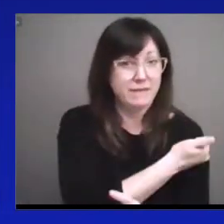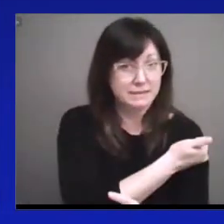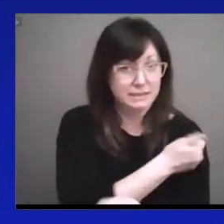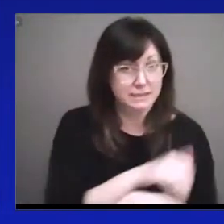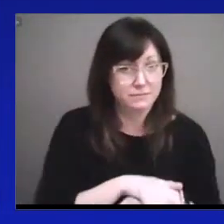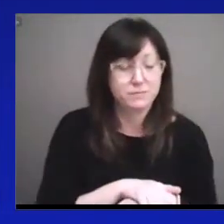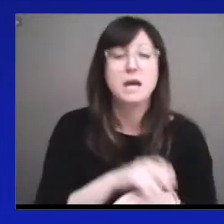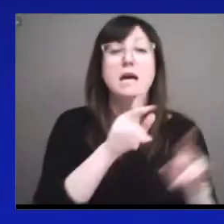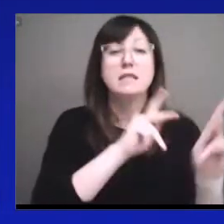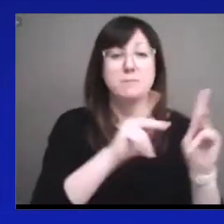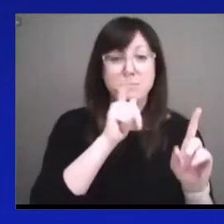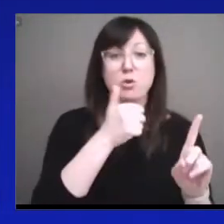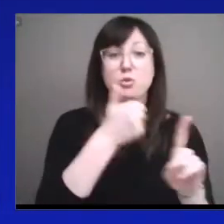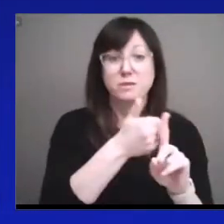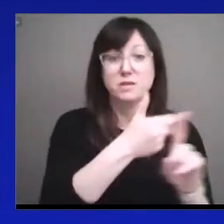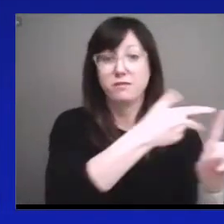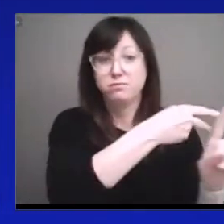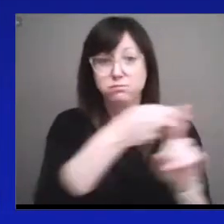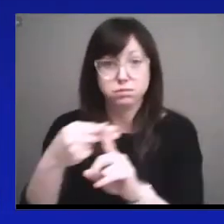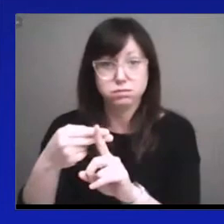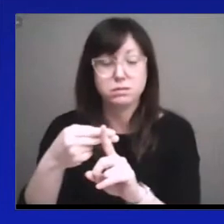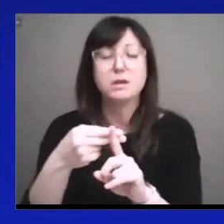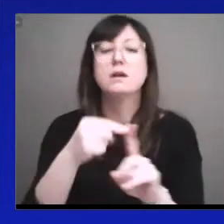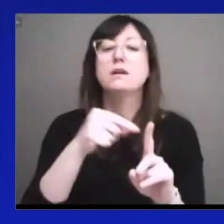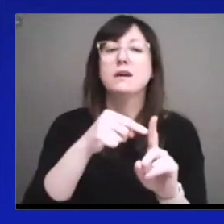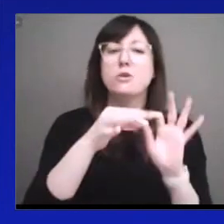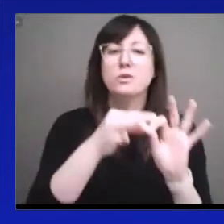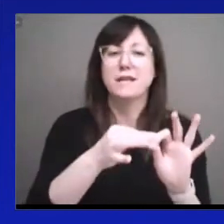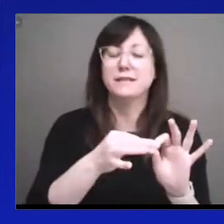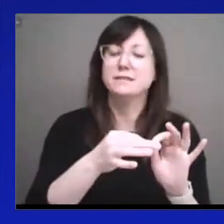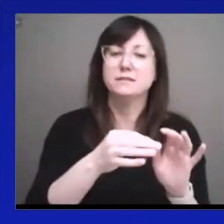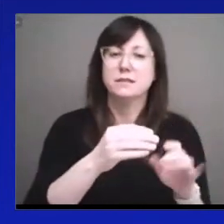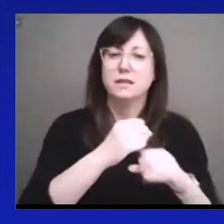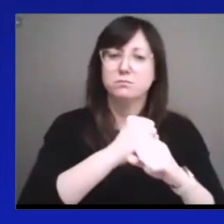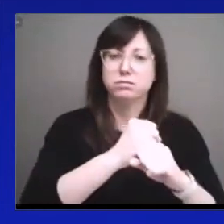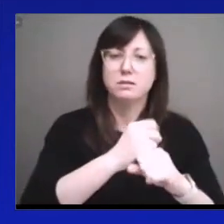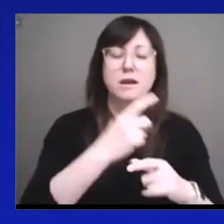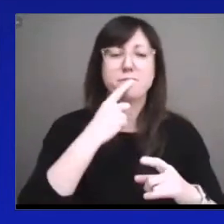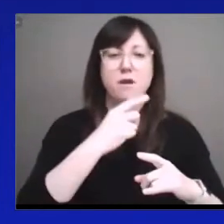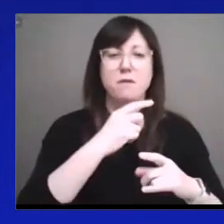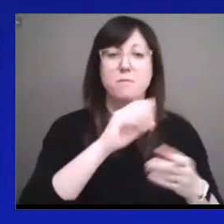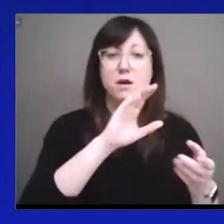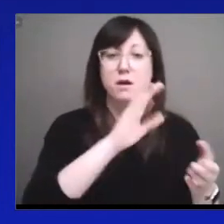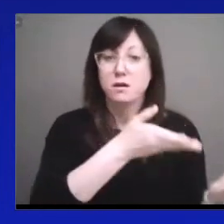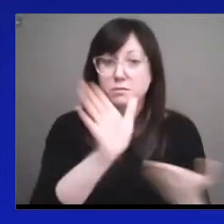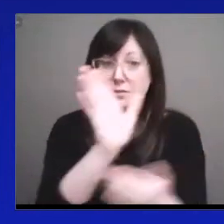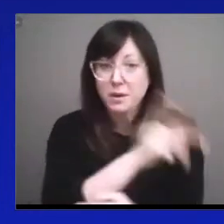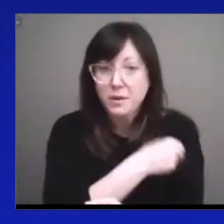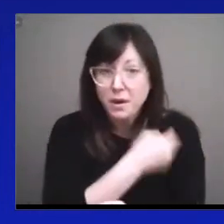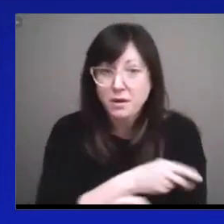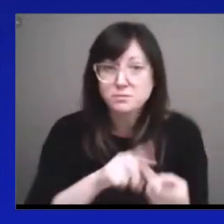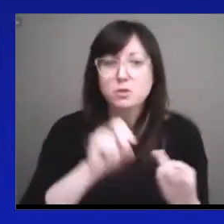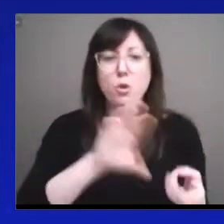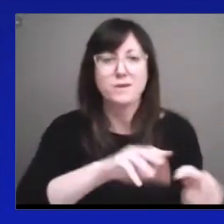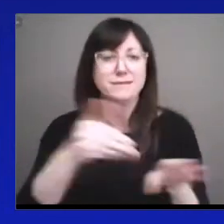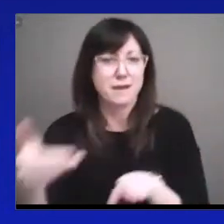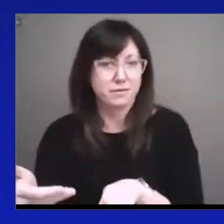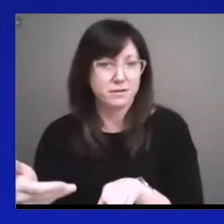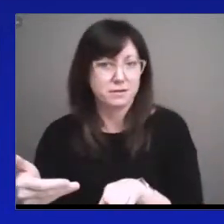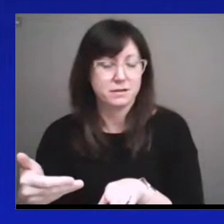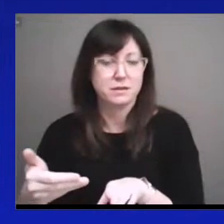are vaccinated are protected against severe disease, hospitalization, or death. And we don't yet know that